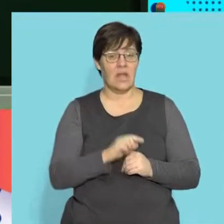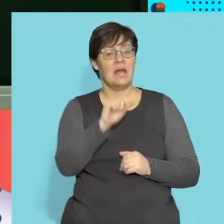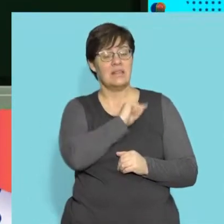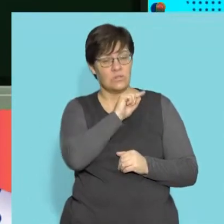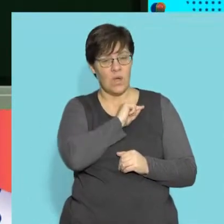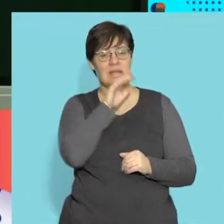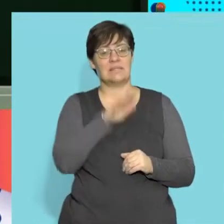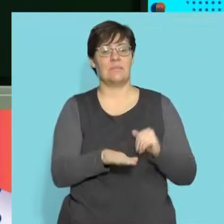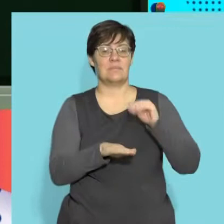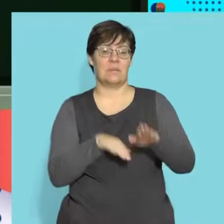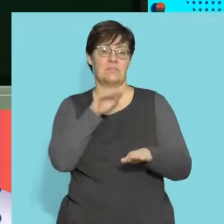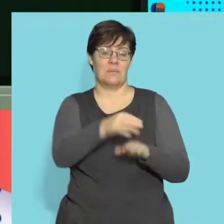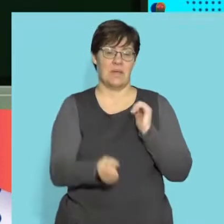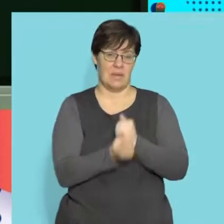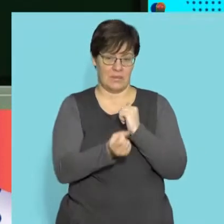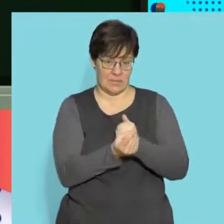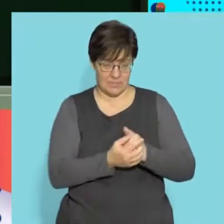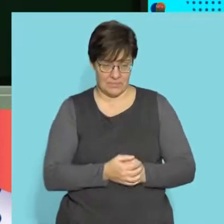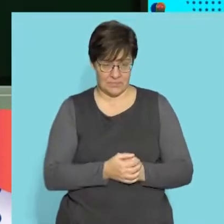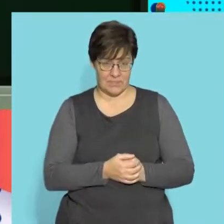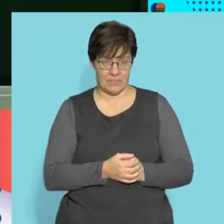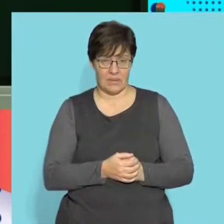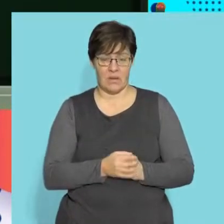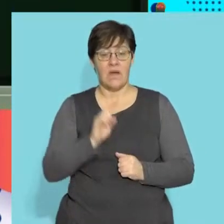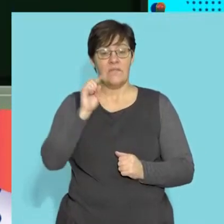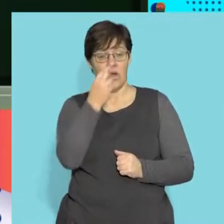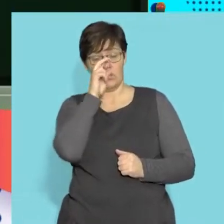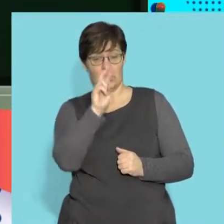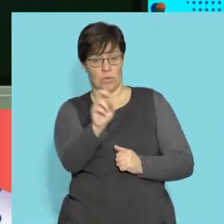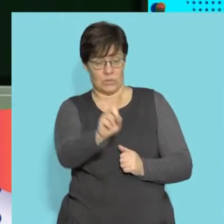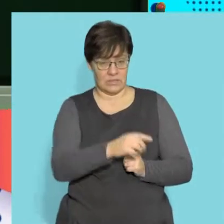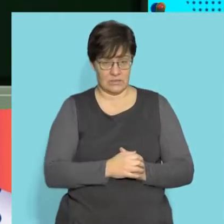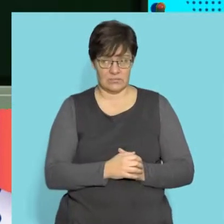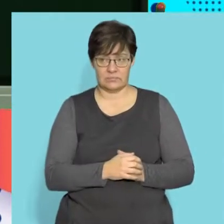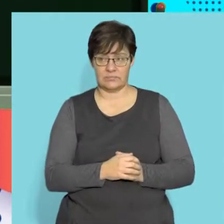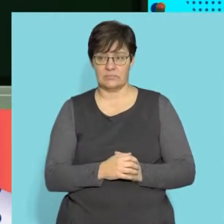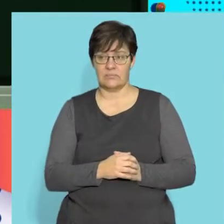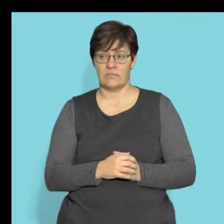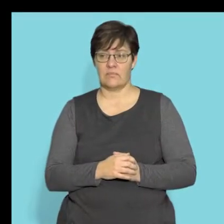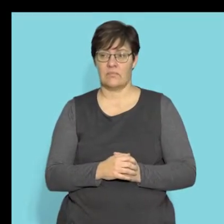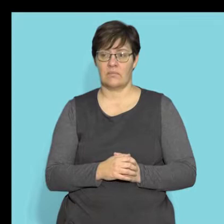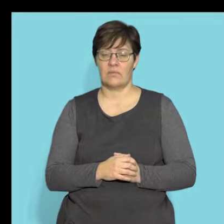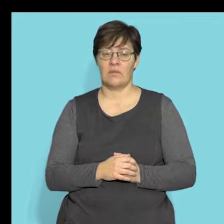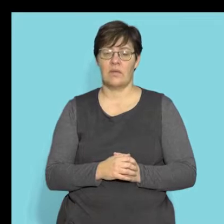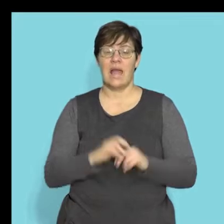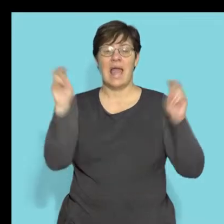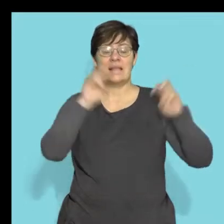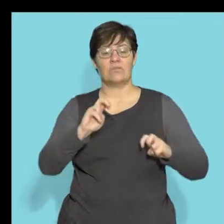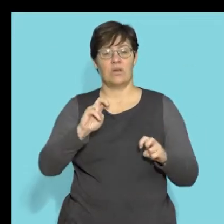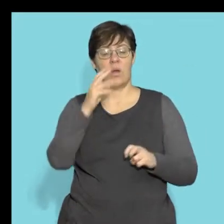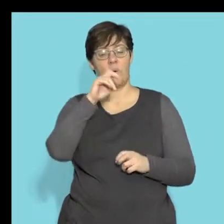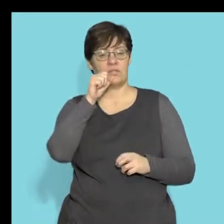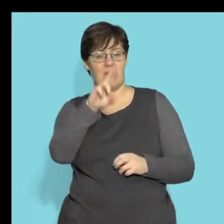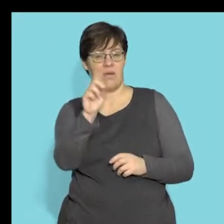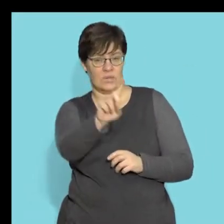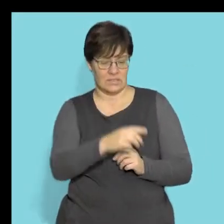confused. And that's why we're going to take it step by step. So the first thing we're going to look at is, what is